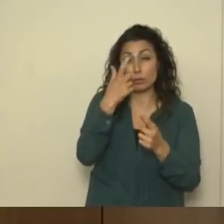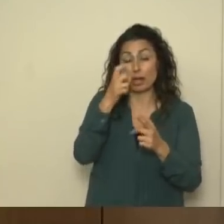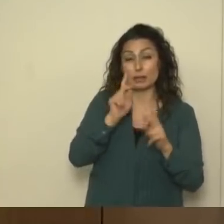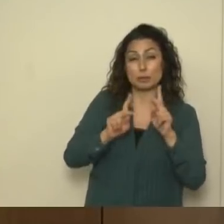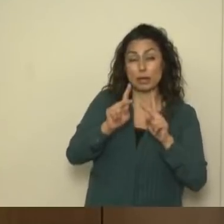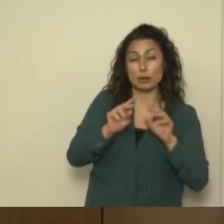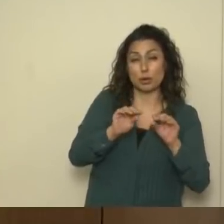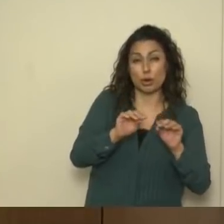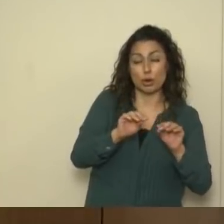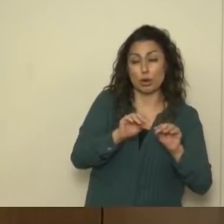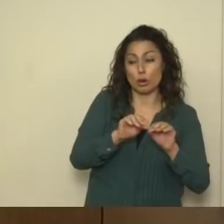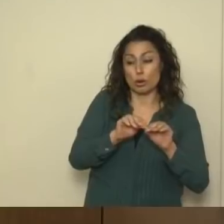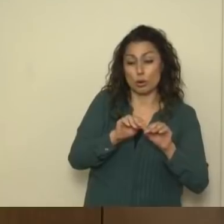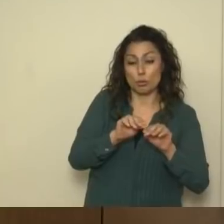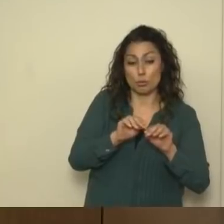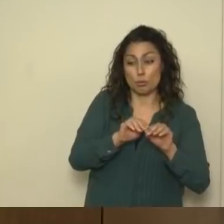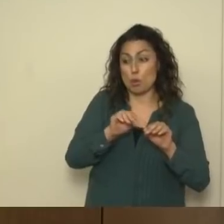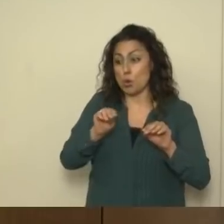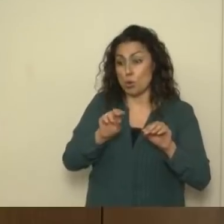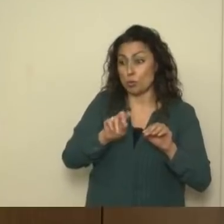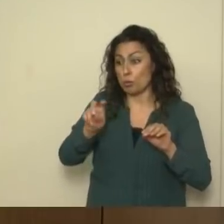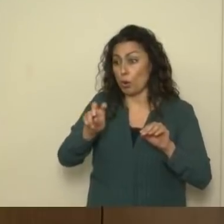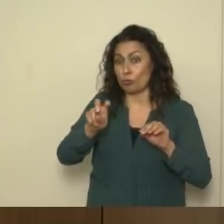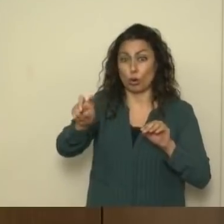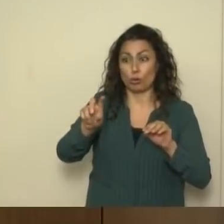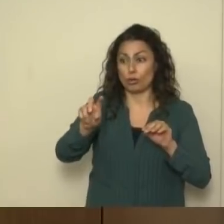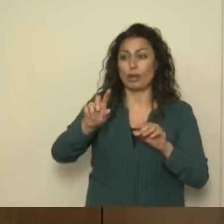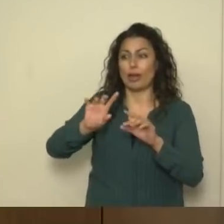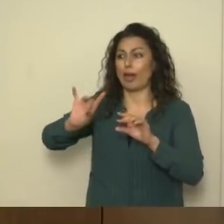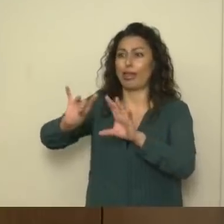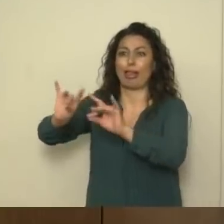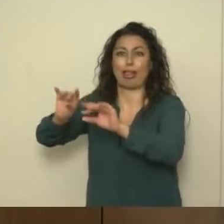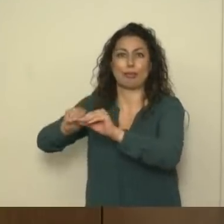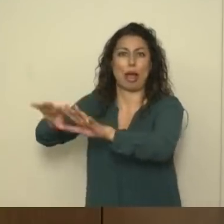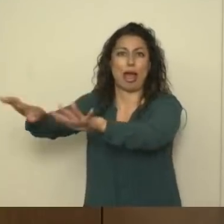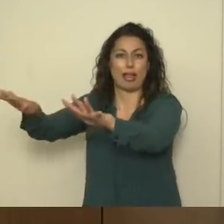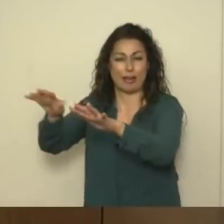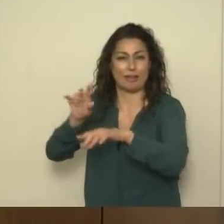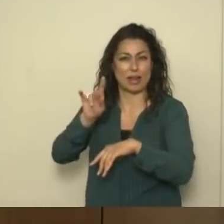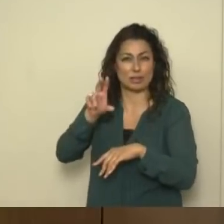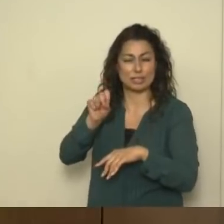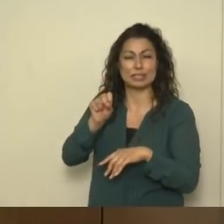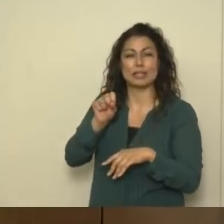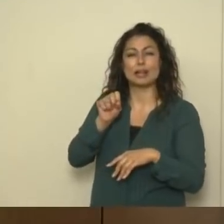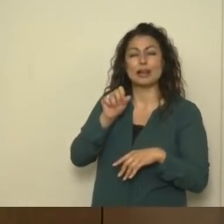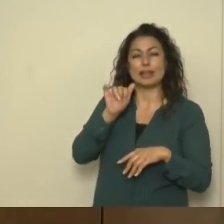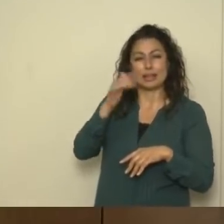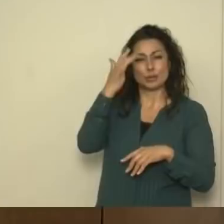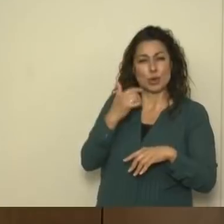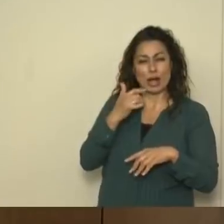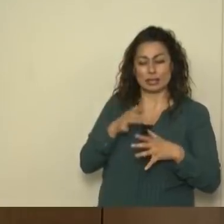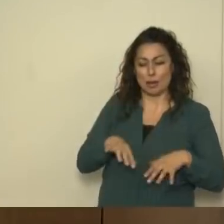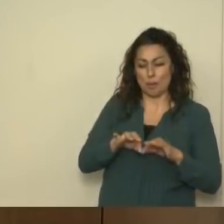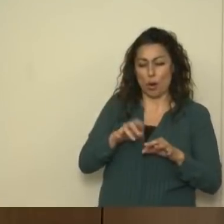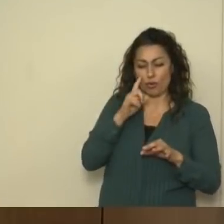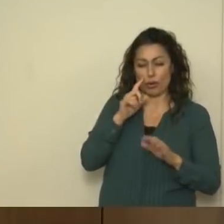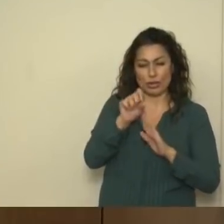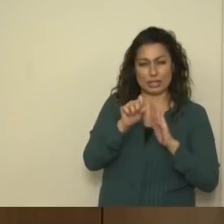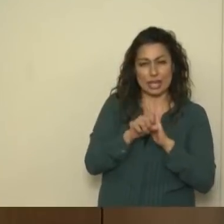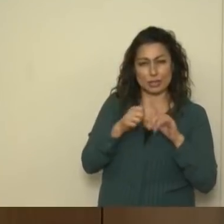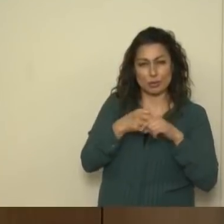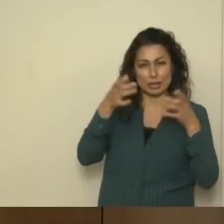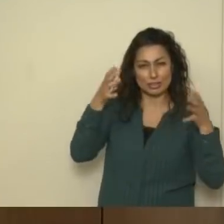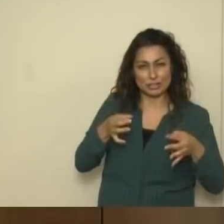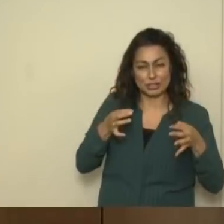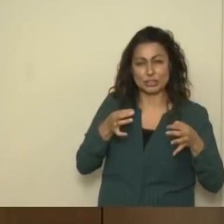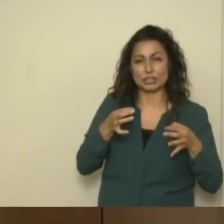this virus moves, that the decisions that you make have to be statewide. Now, something that myself included, and governors are looking